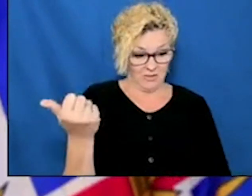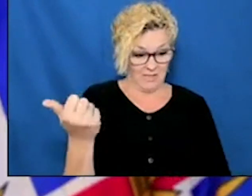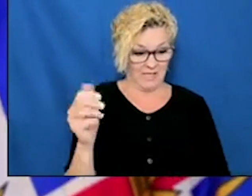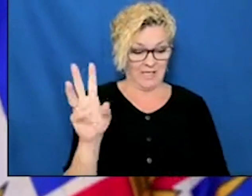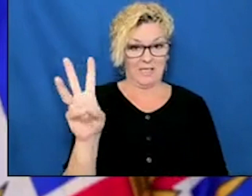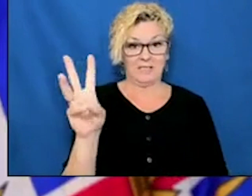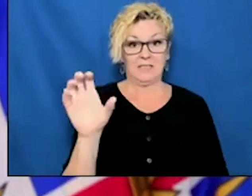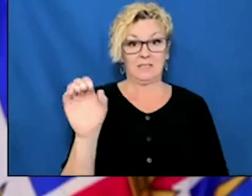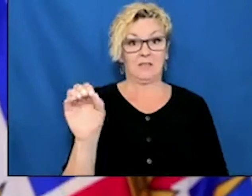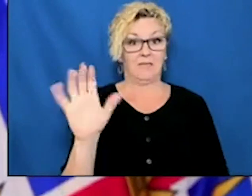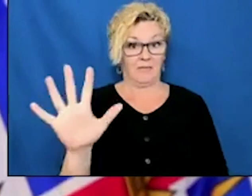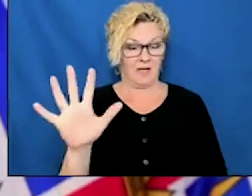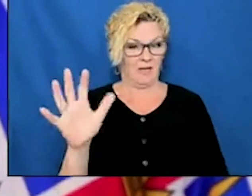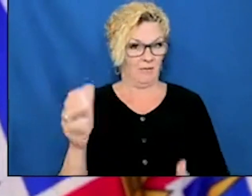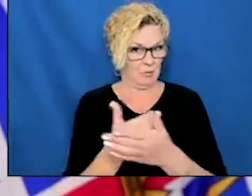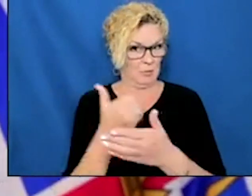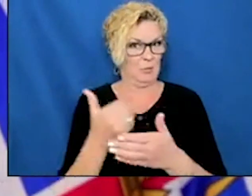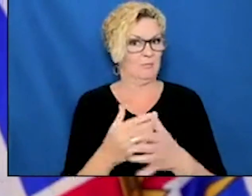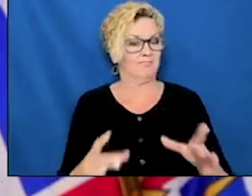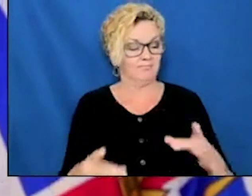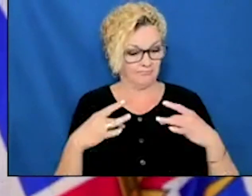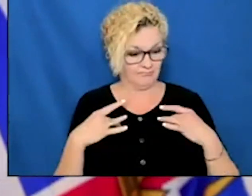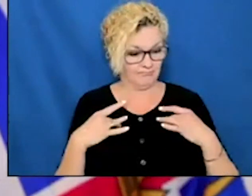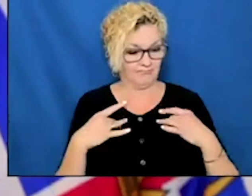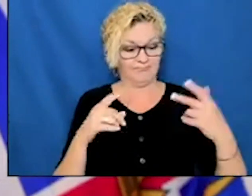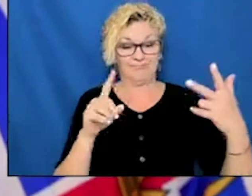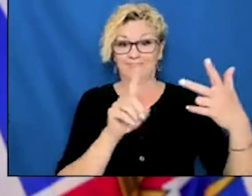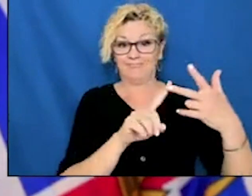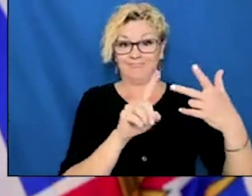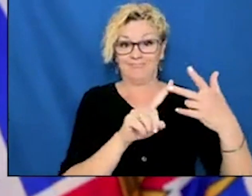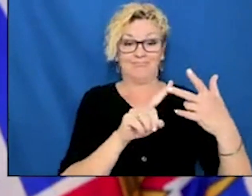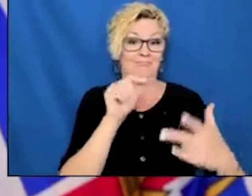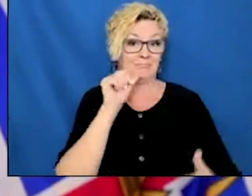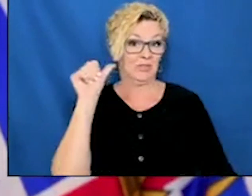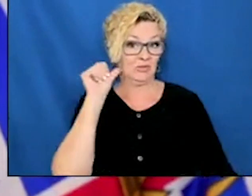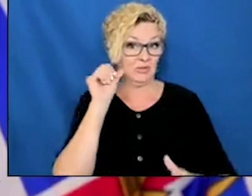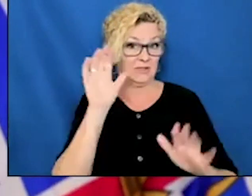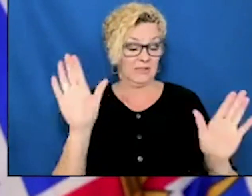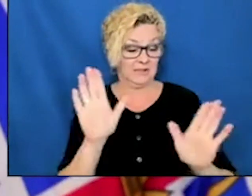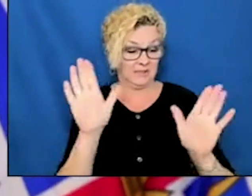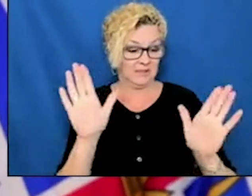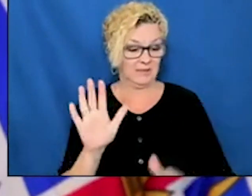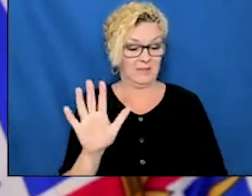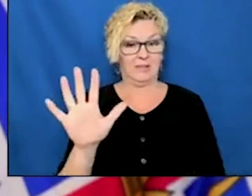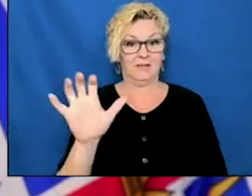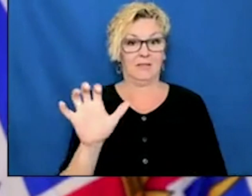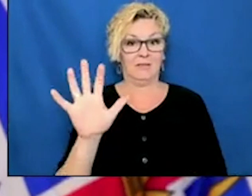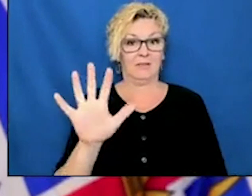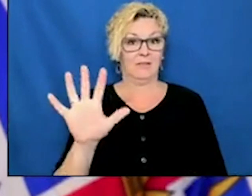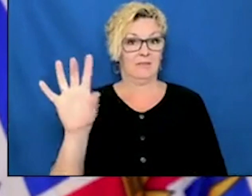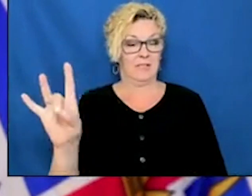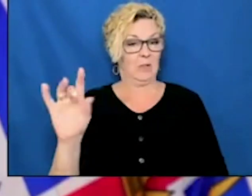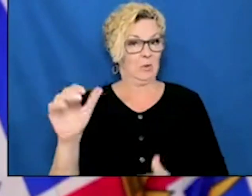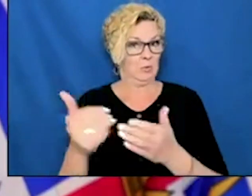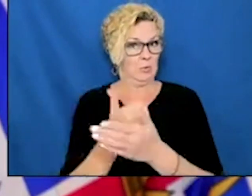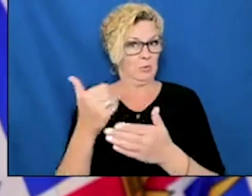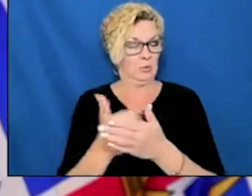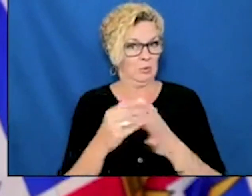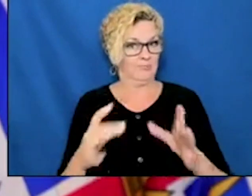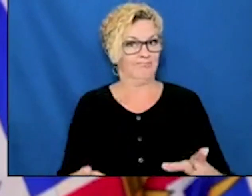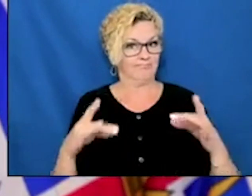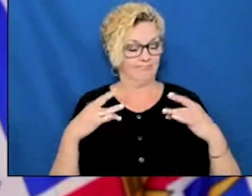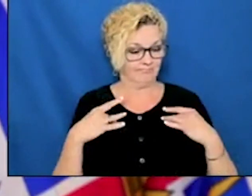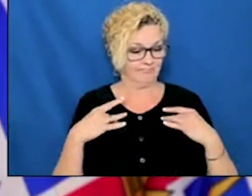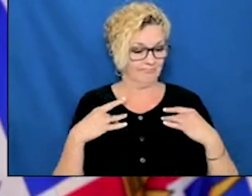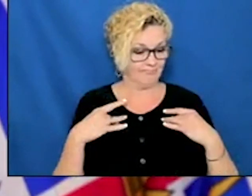new cases. And in the last 24 hours, 558 new cases of COVID-19 diagnosed. That brings a total